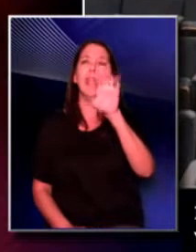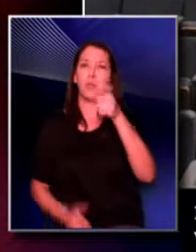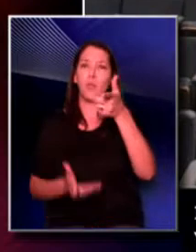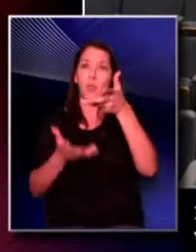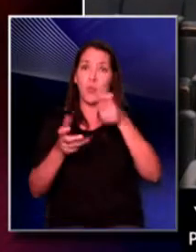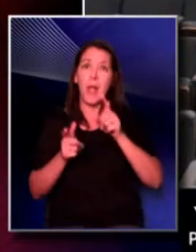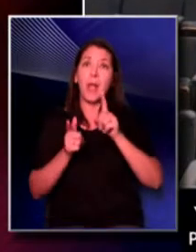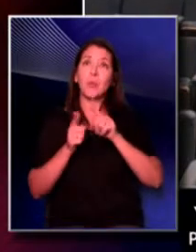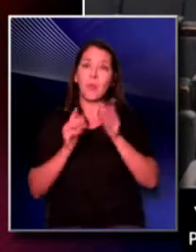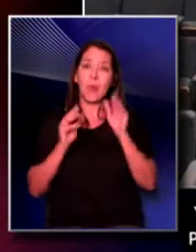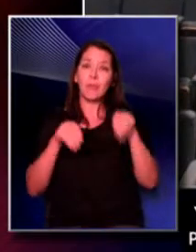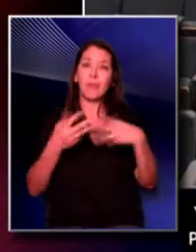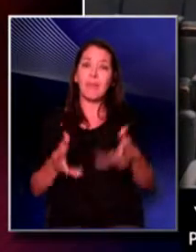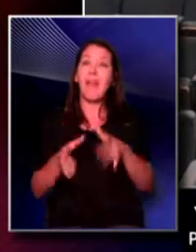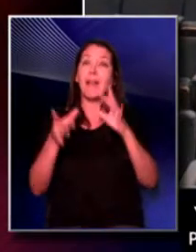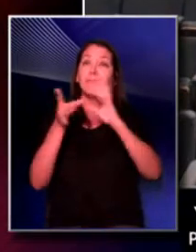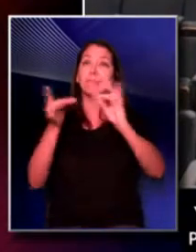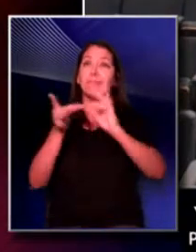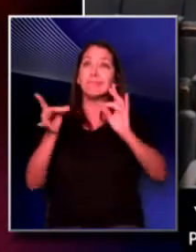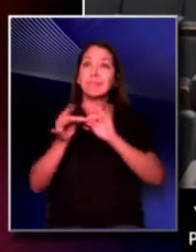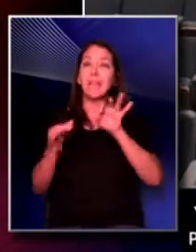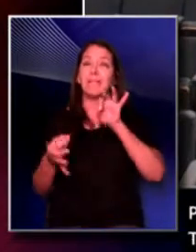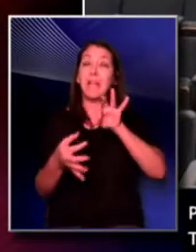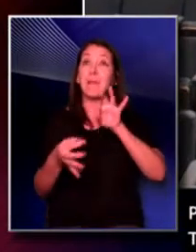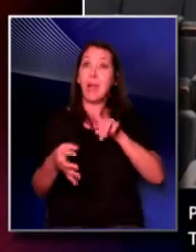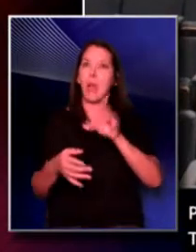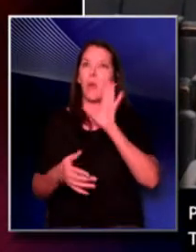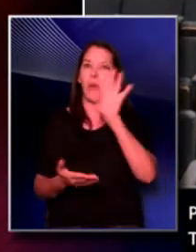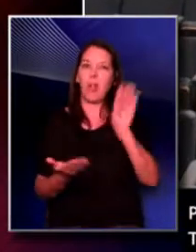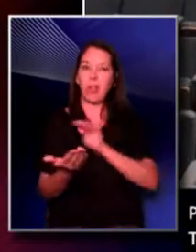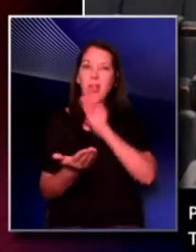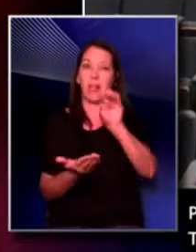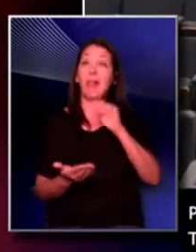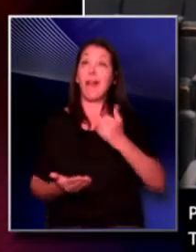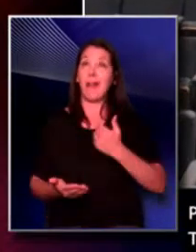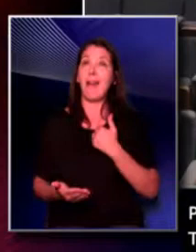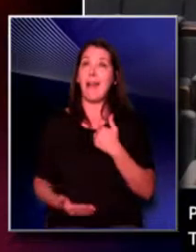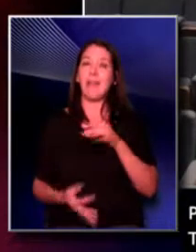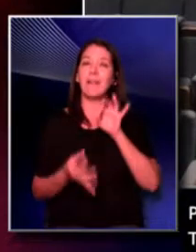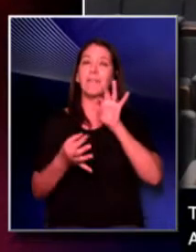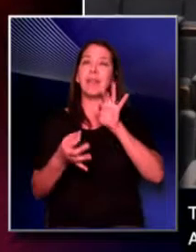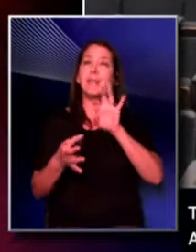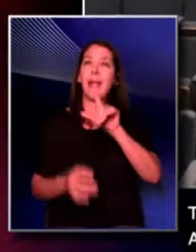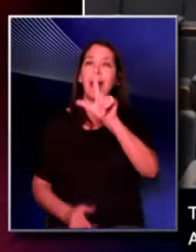feedback. That's been accomplished now. At the top of our website, we do have a feedback portal link.